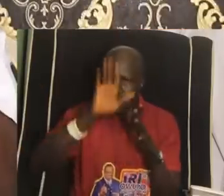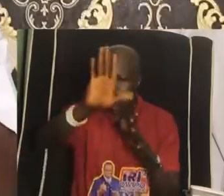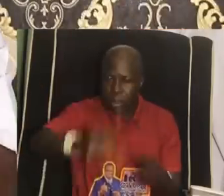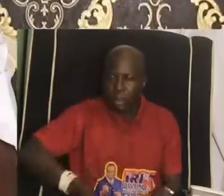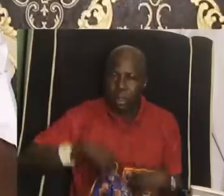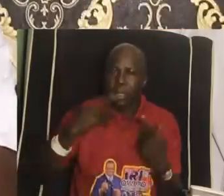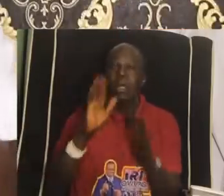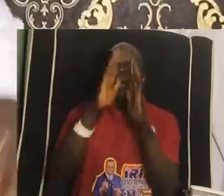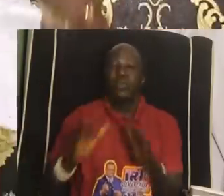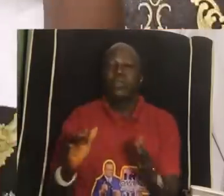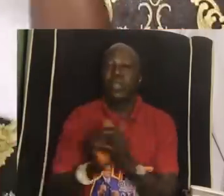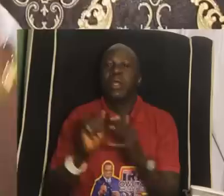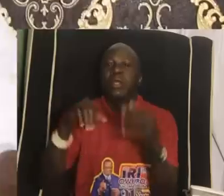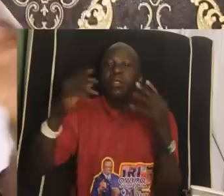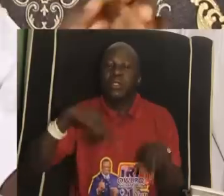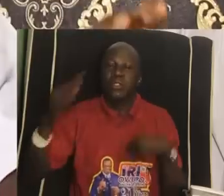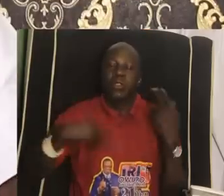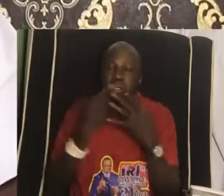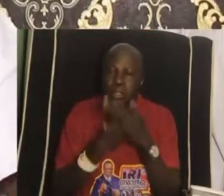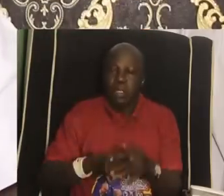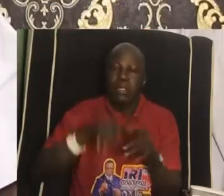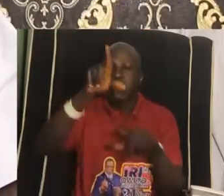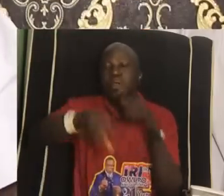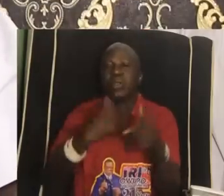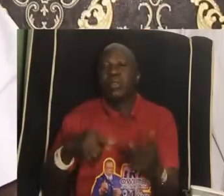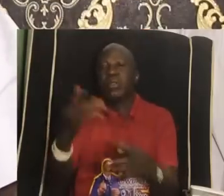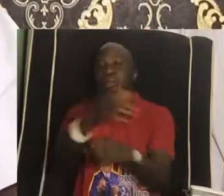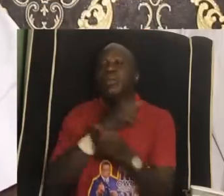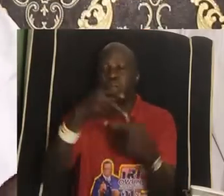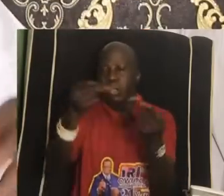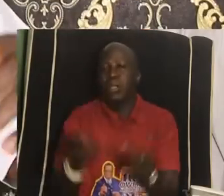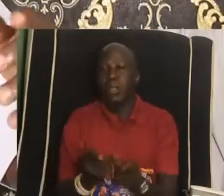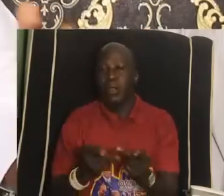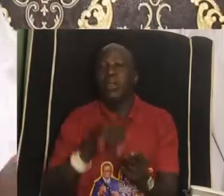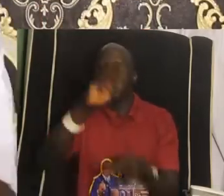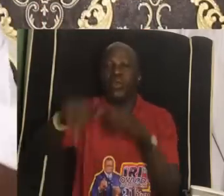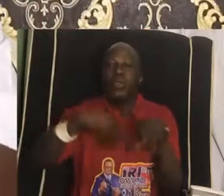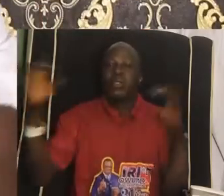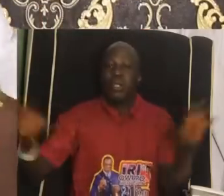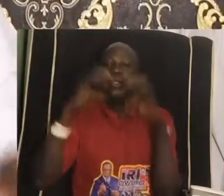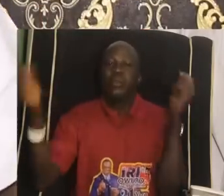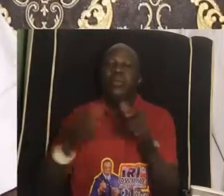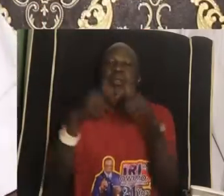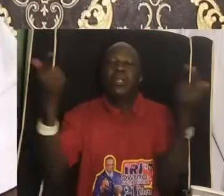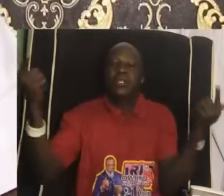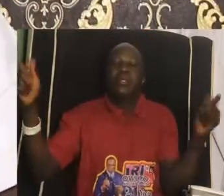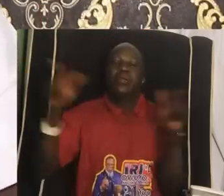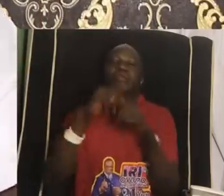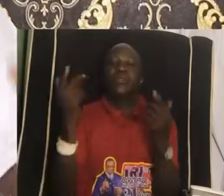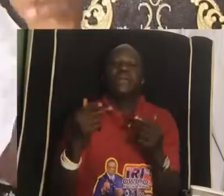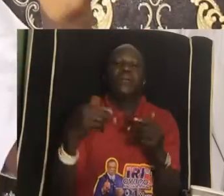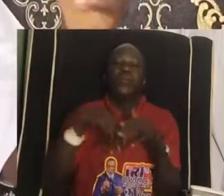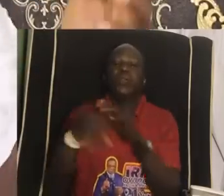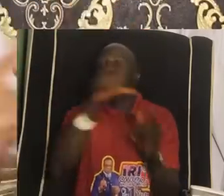Celebration takes place. Great joy will take place in your life. You have a great